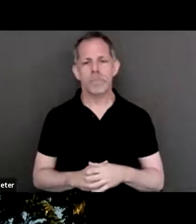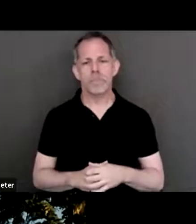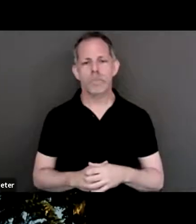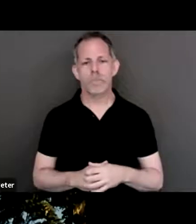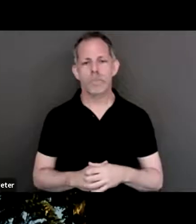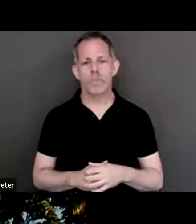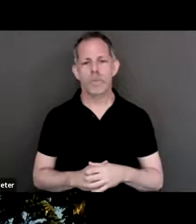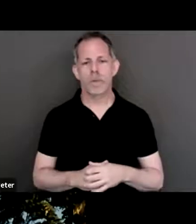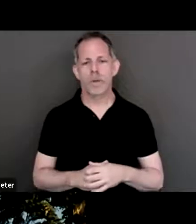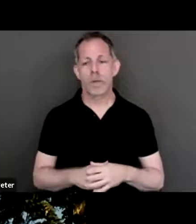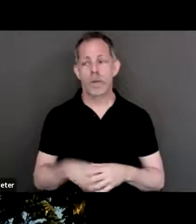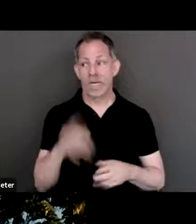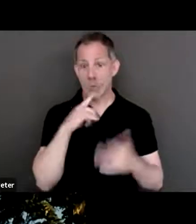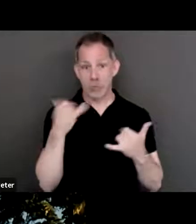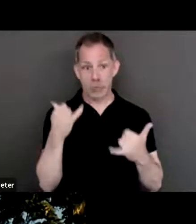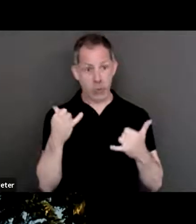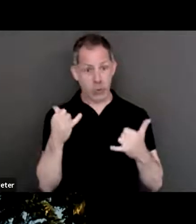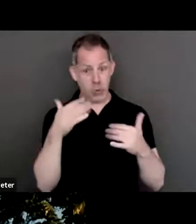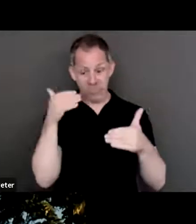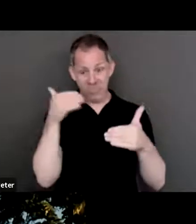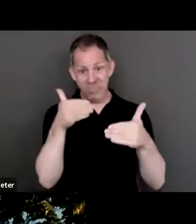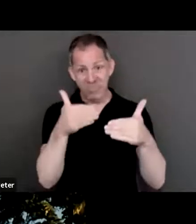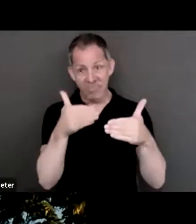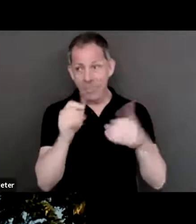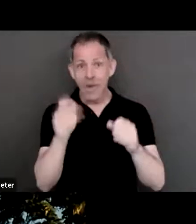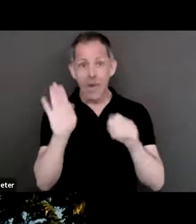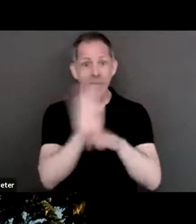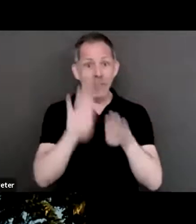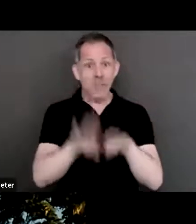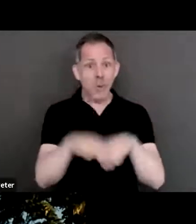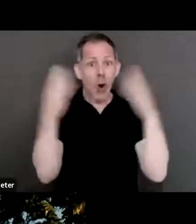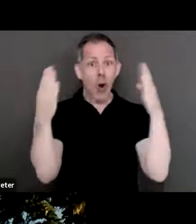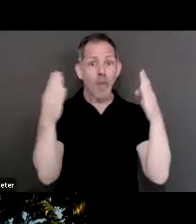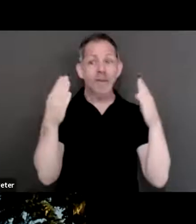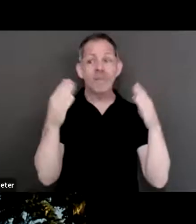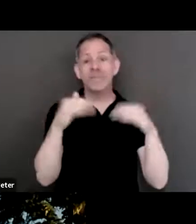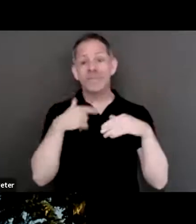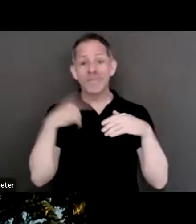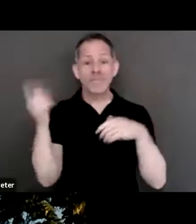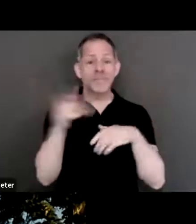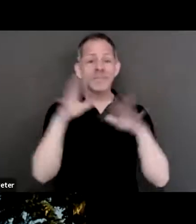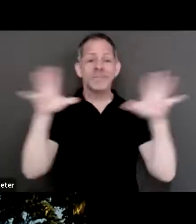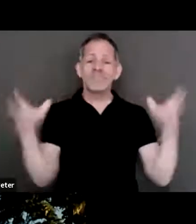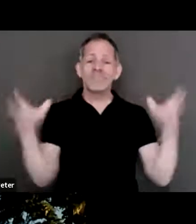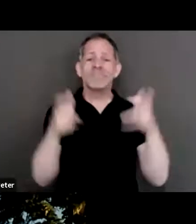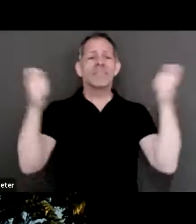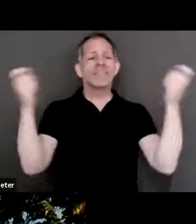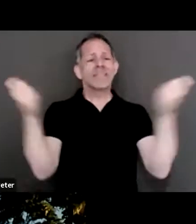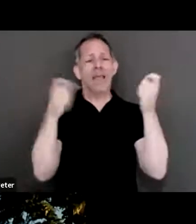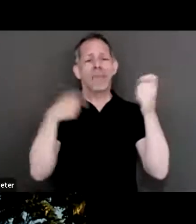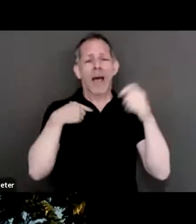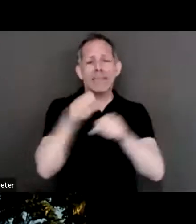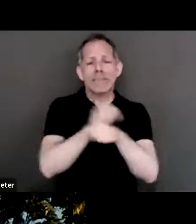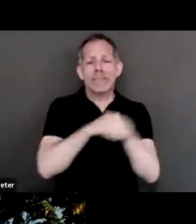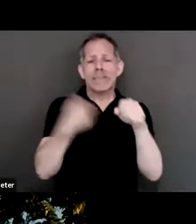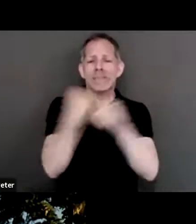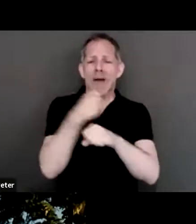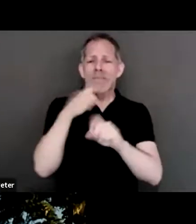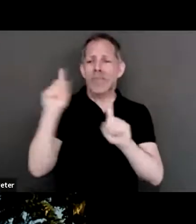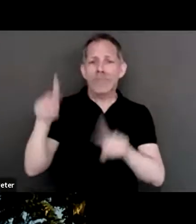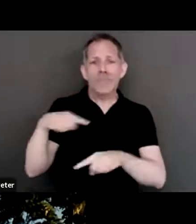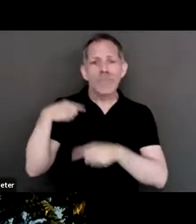We really need to celebrate that progress we've made and try to avoid a 5th wave. So let's get out and enjoy the